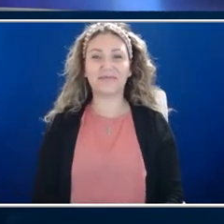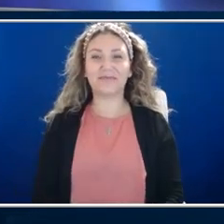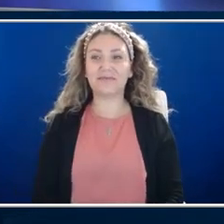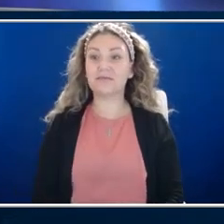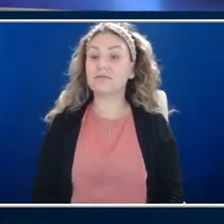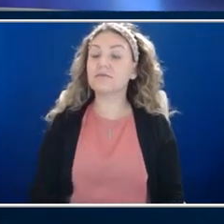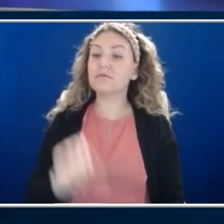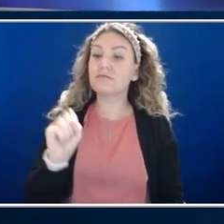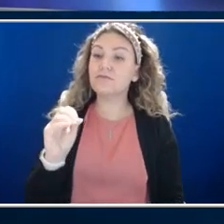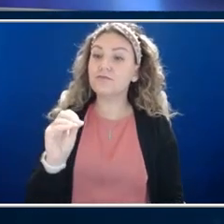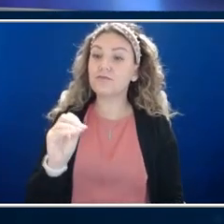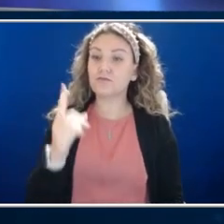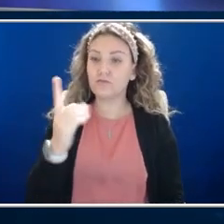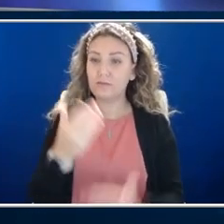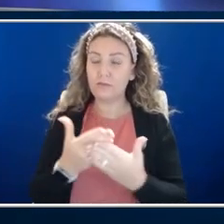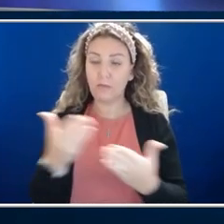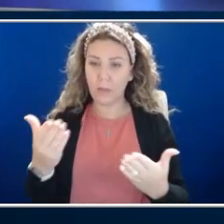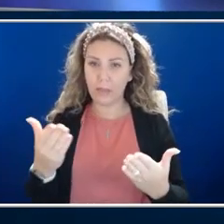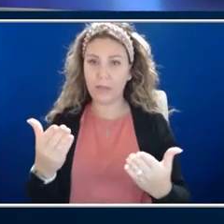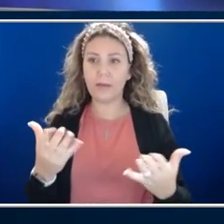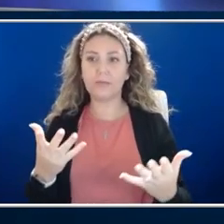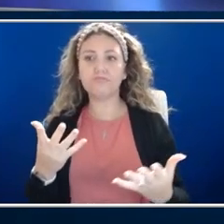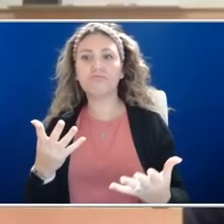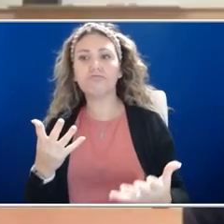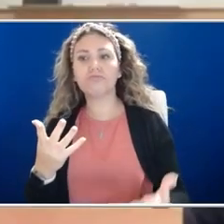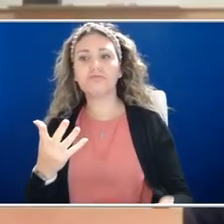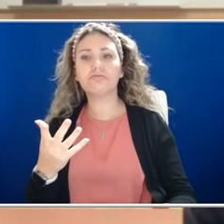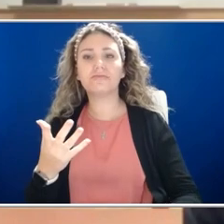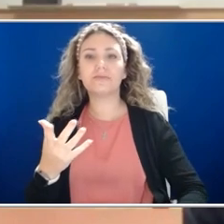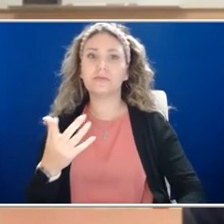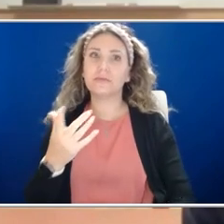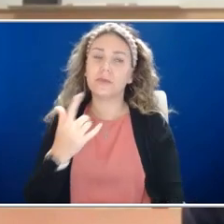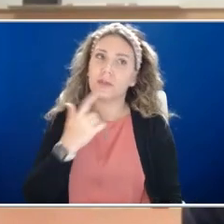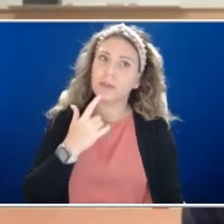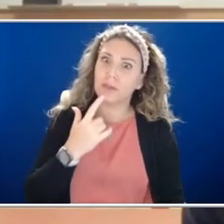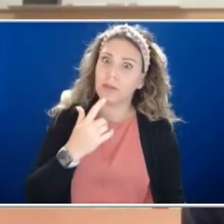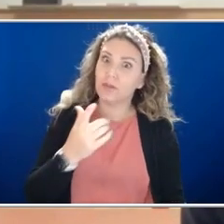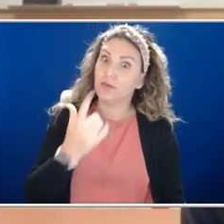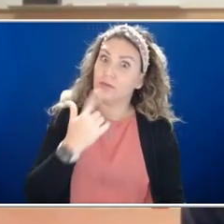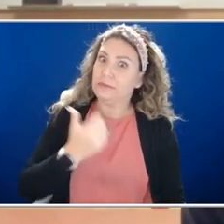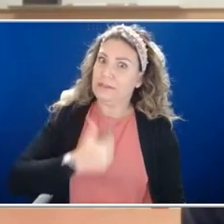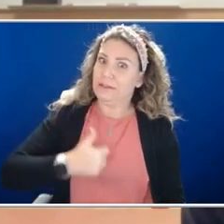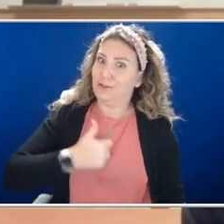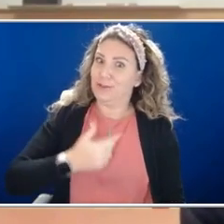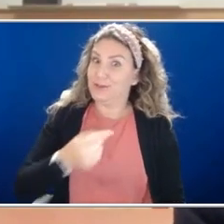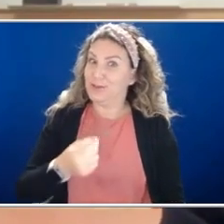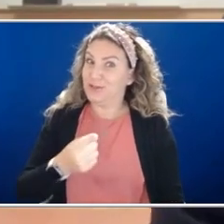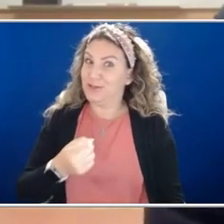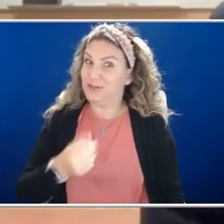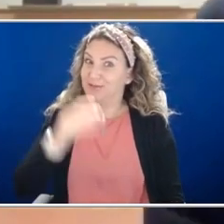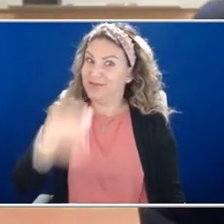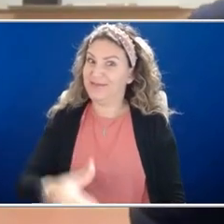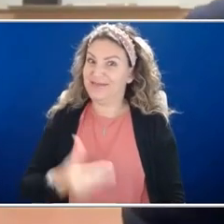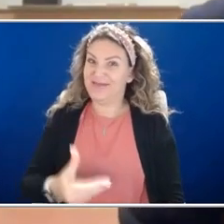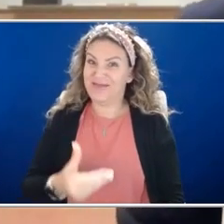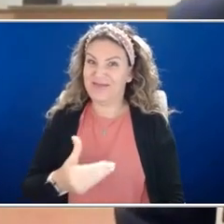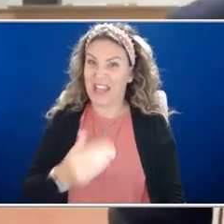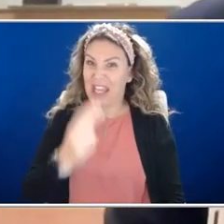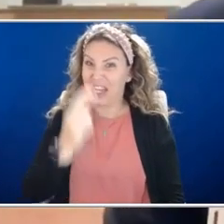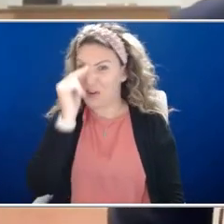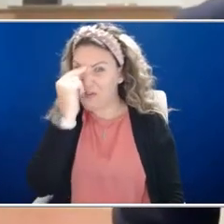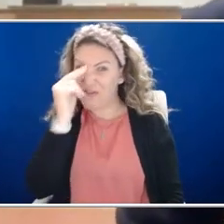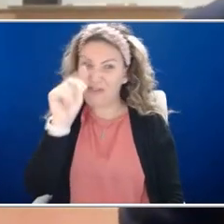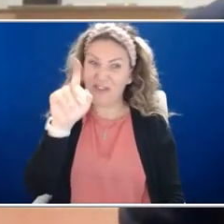So, you know, one of the things that you guys are going to regret inviting a nerd to this show, because I'm going to give you a quick history